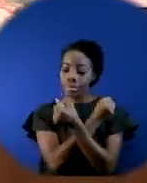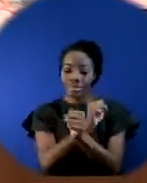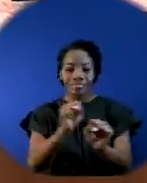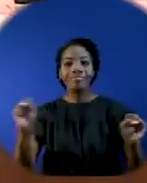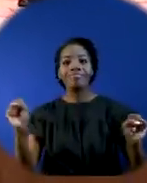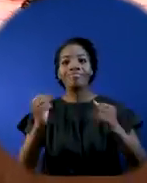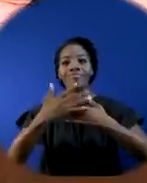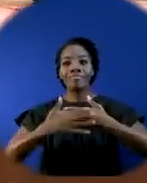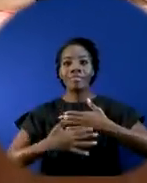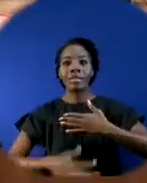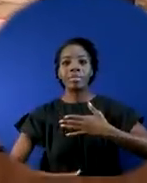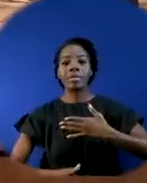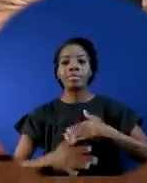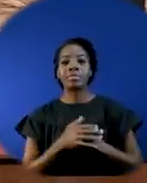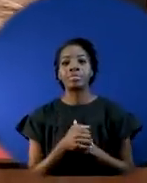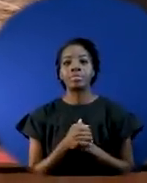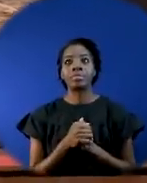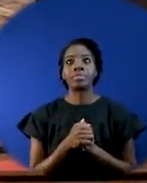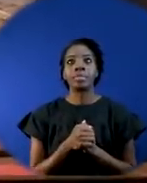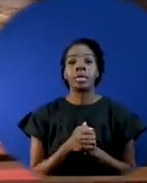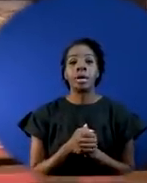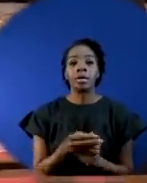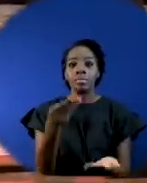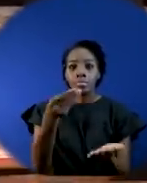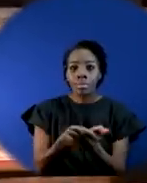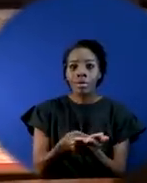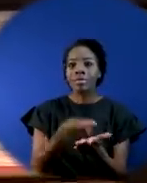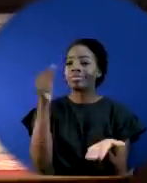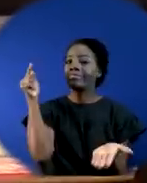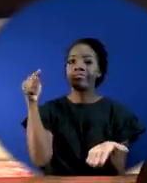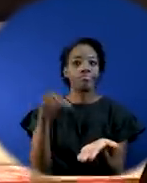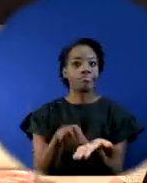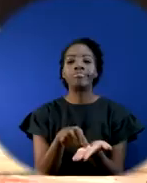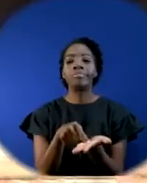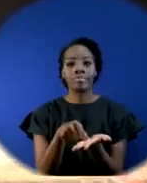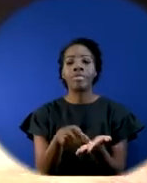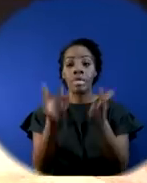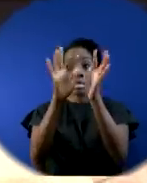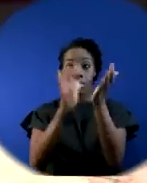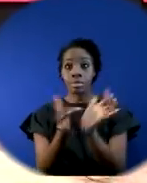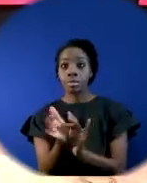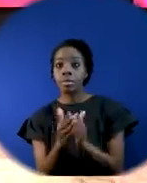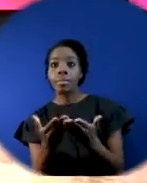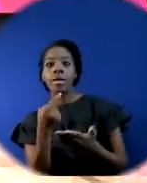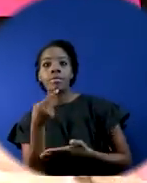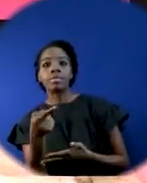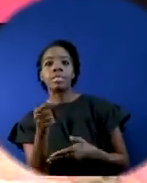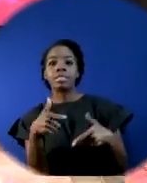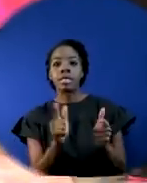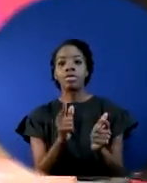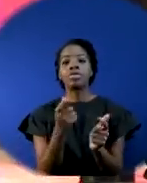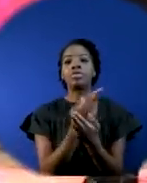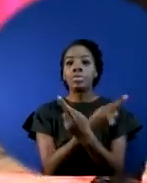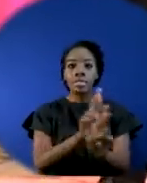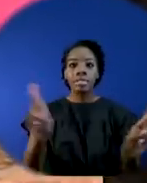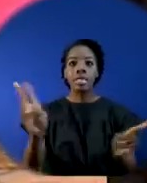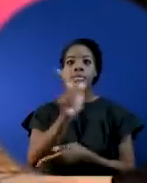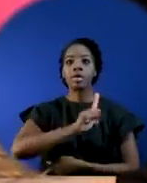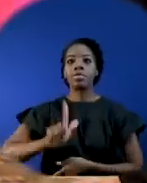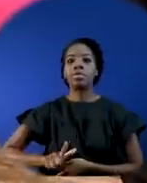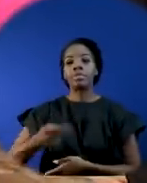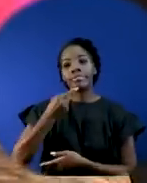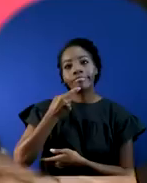blood, ransomed by the blood, bought at a price, the Bible says, let the redeemed of the